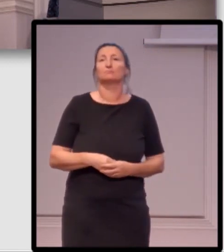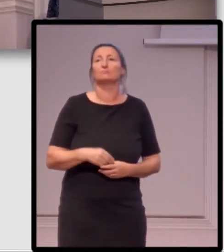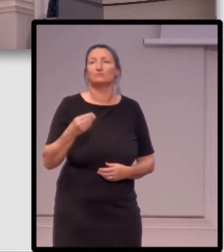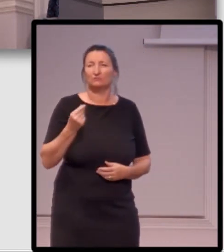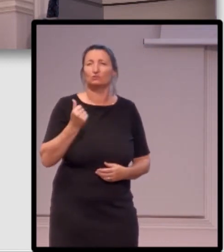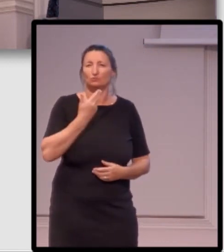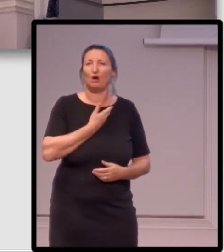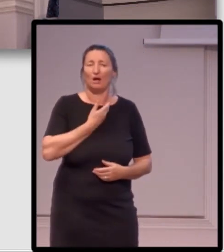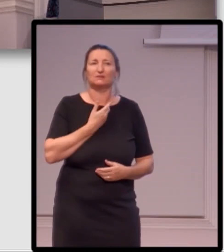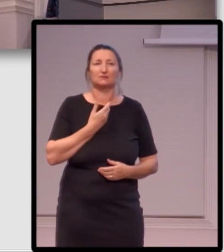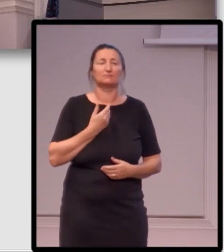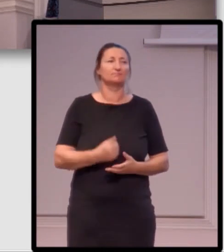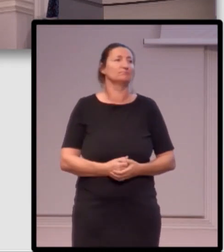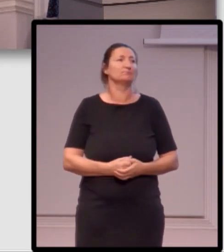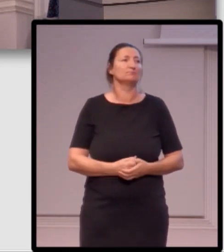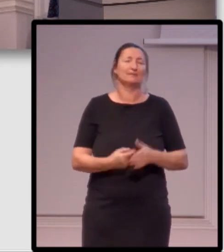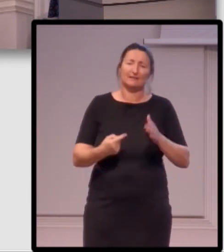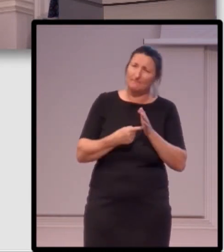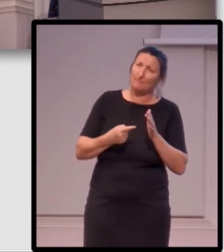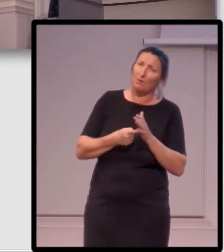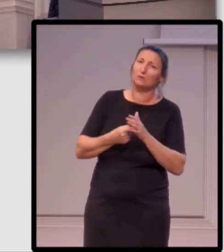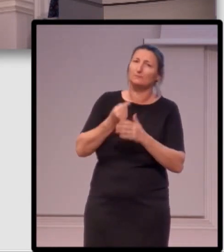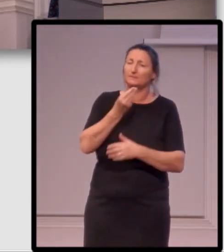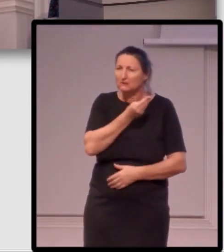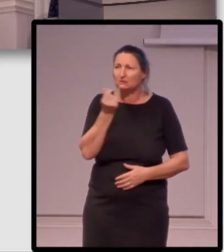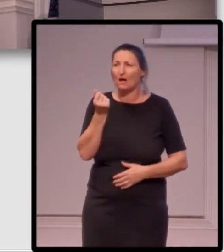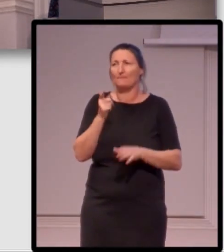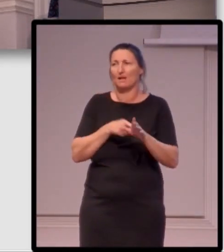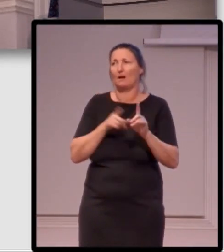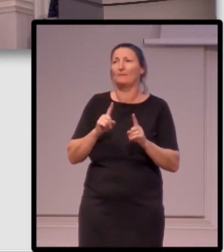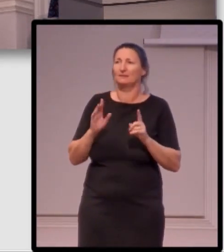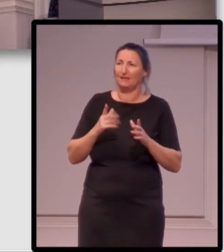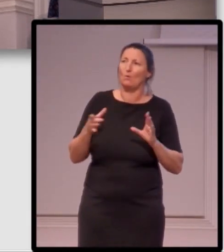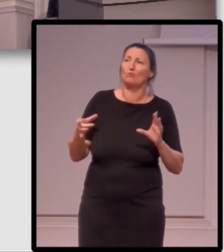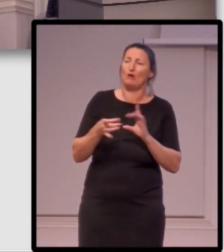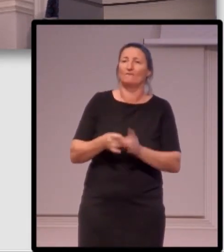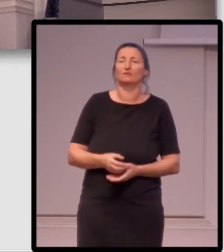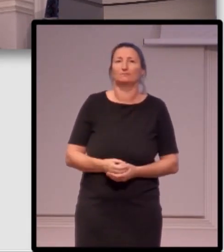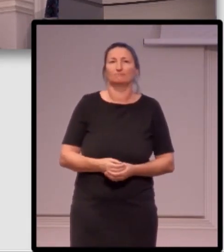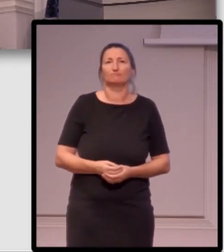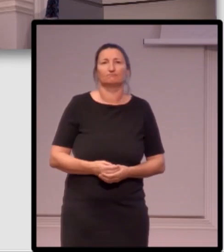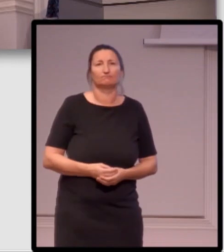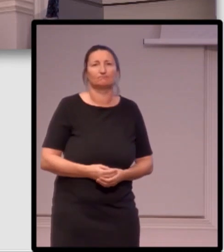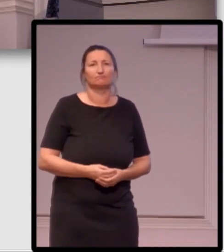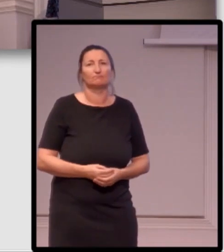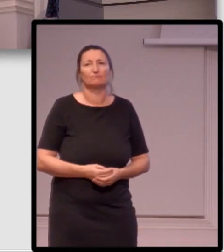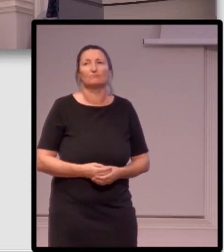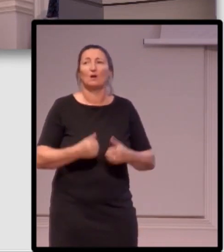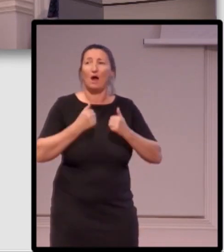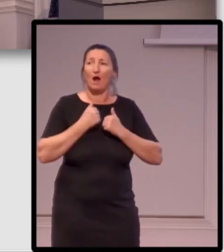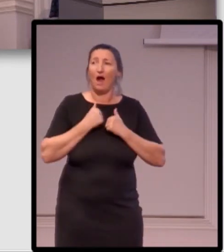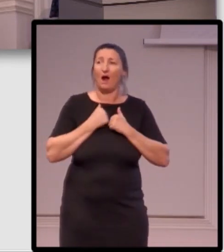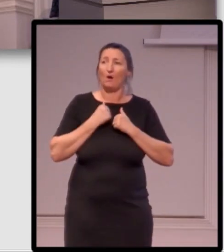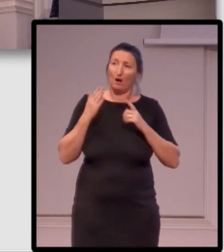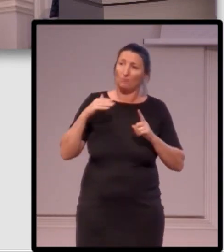that are, they're all important, but some of the ones that our children and young people said were most relevant. So within RCPCH, our